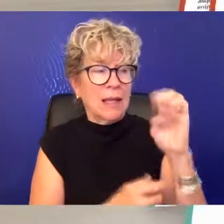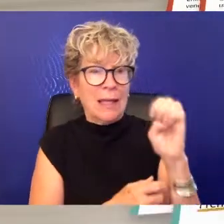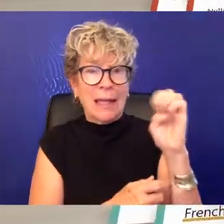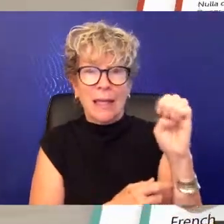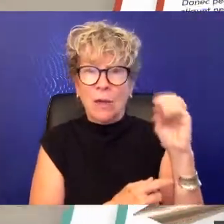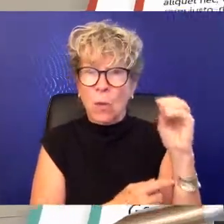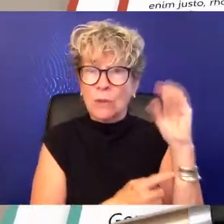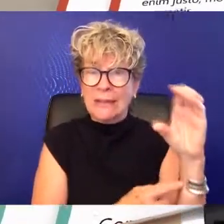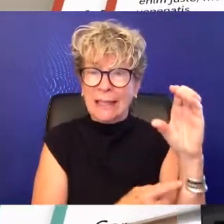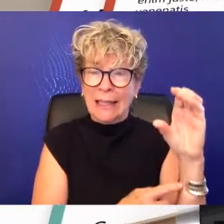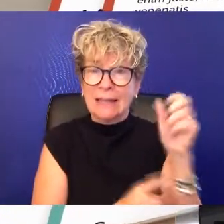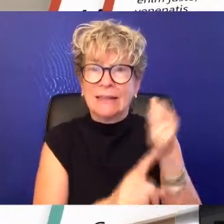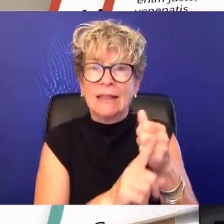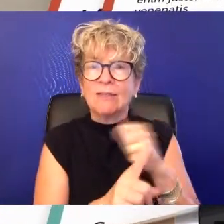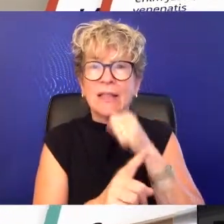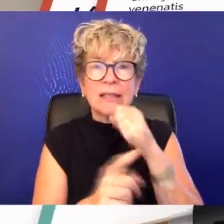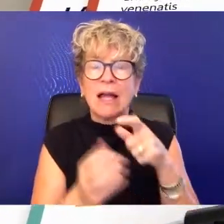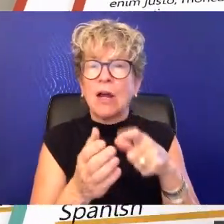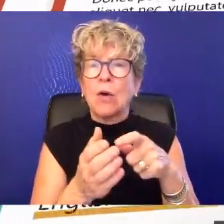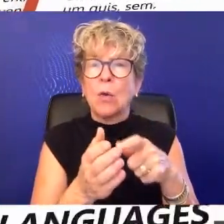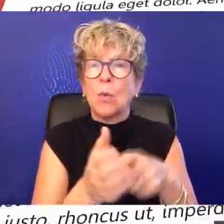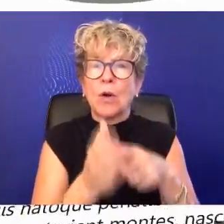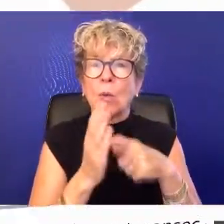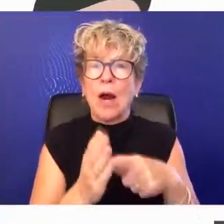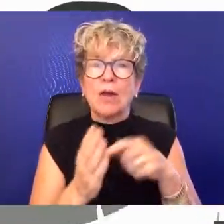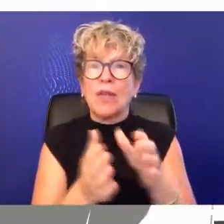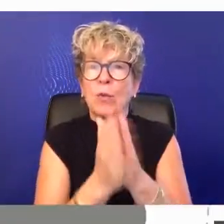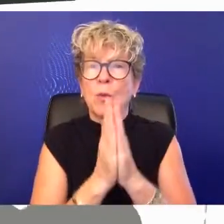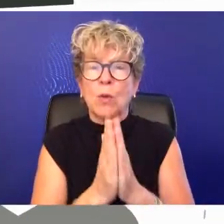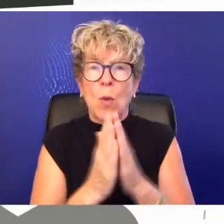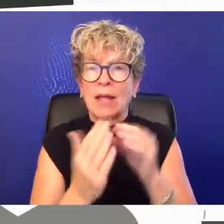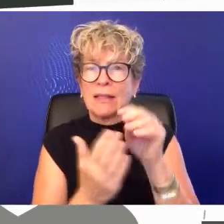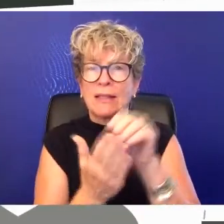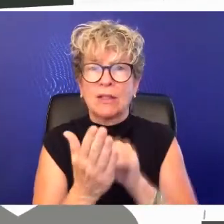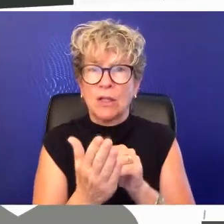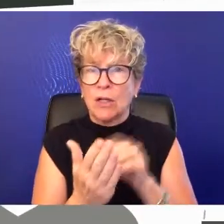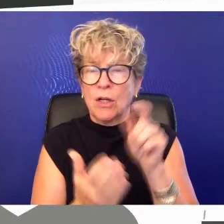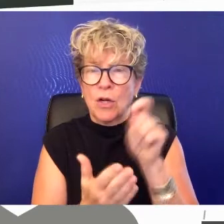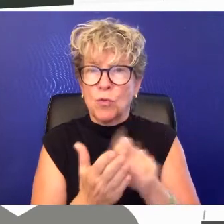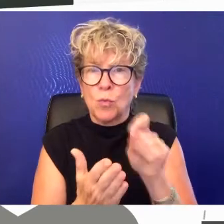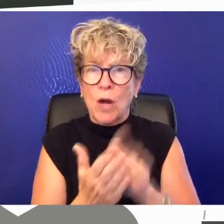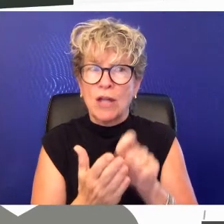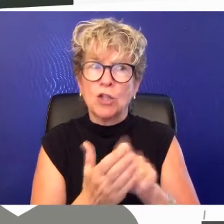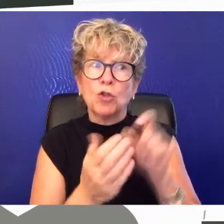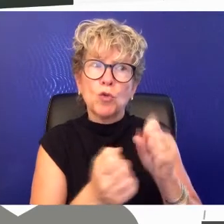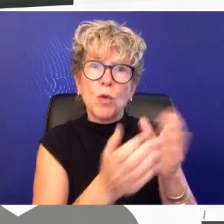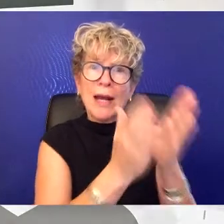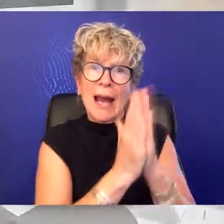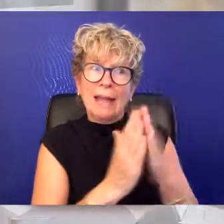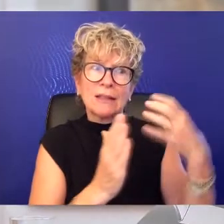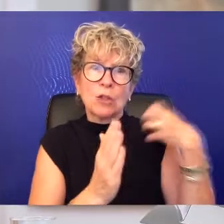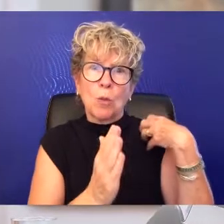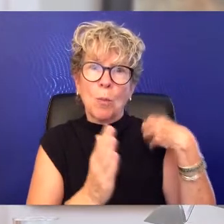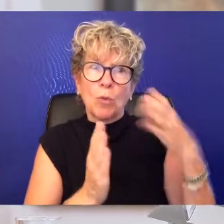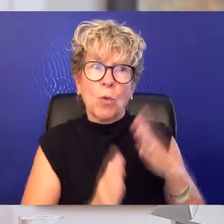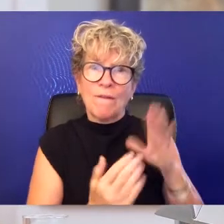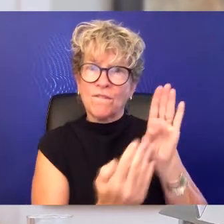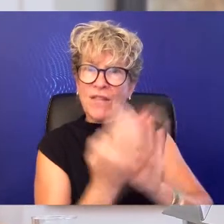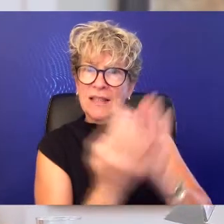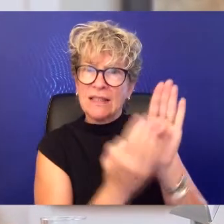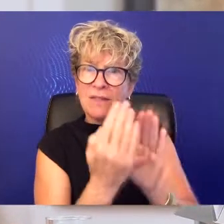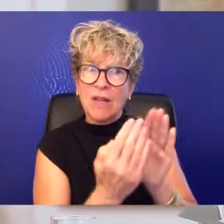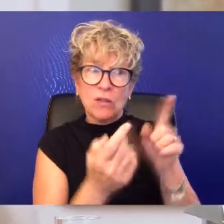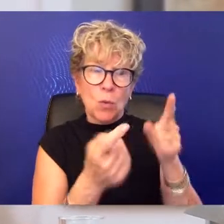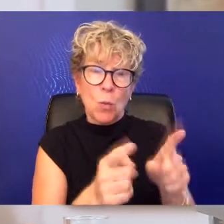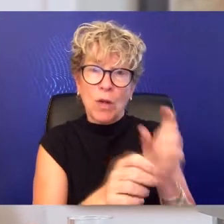Commission, EEOC, does not require you to make a request in writing. You can make a face-to-face request. When you make your request,